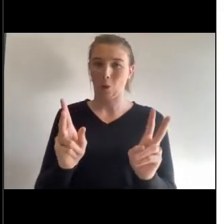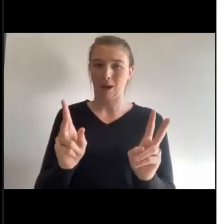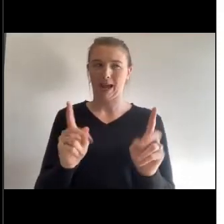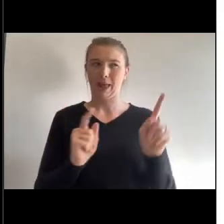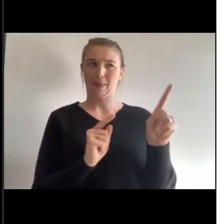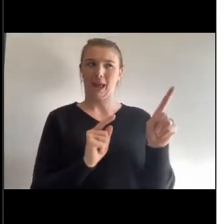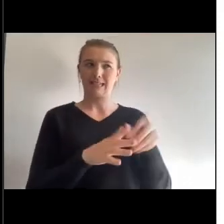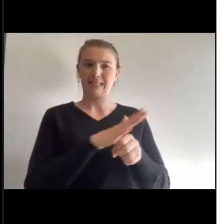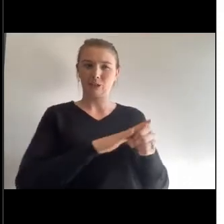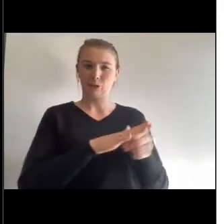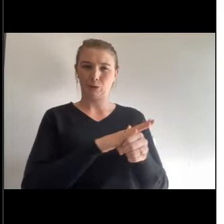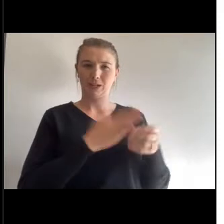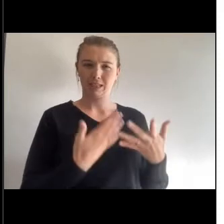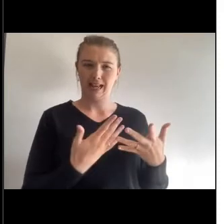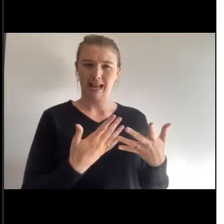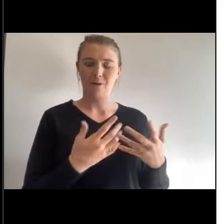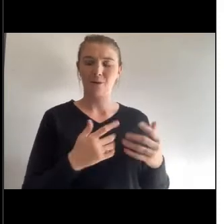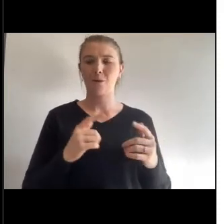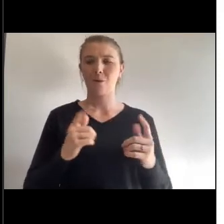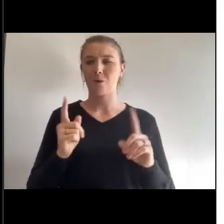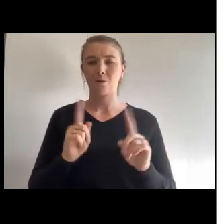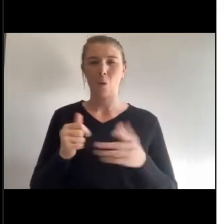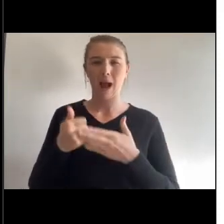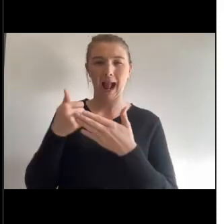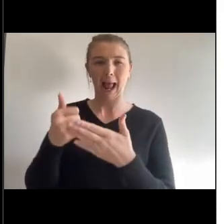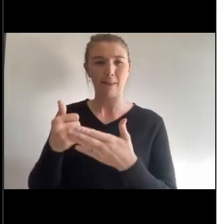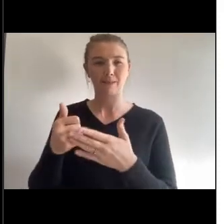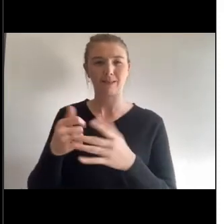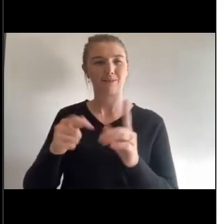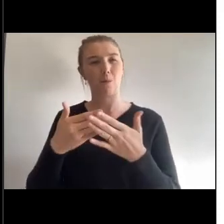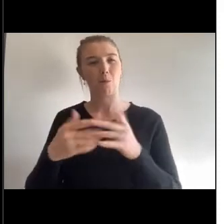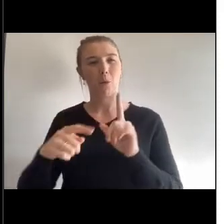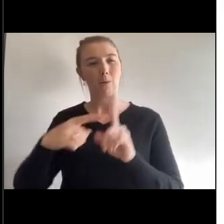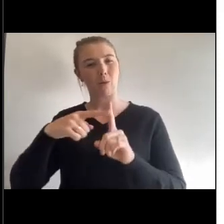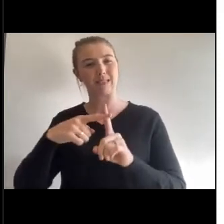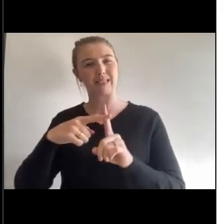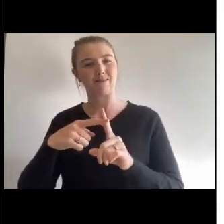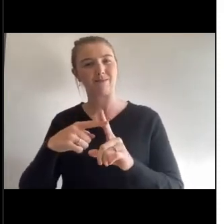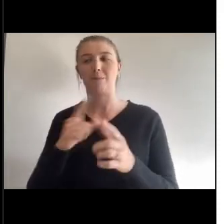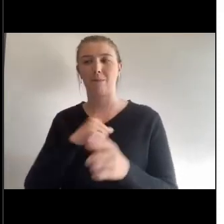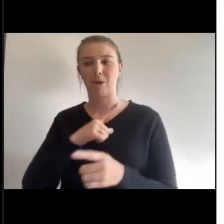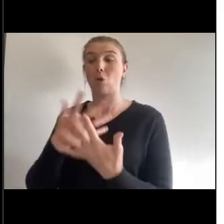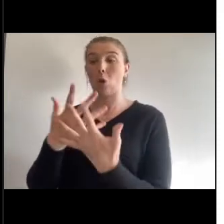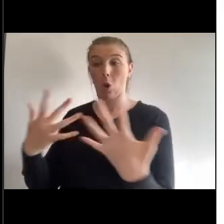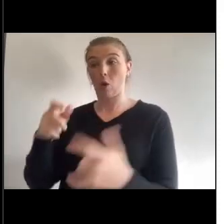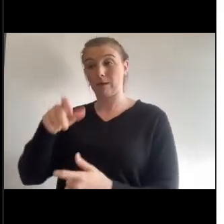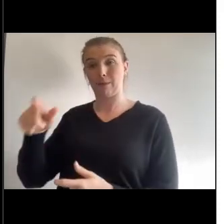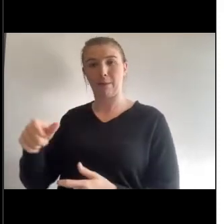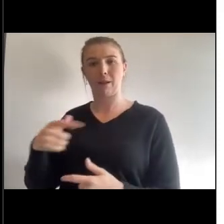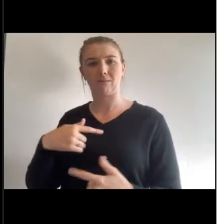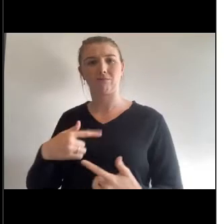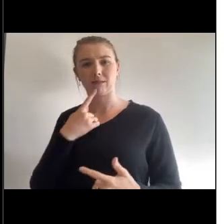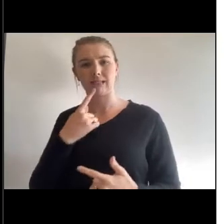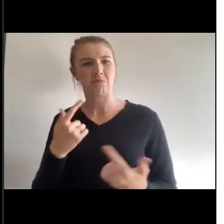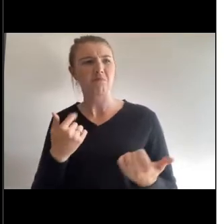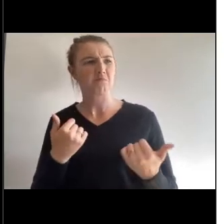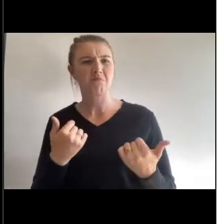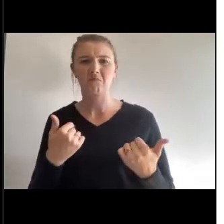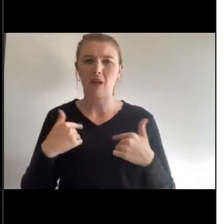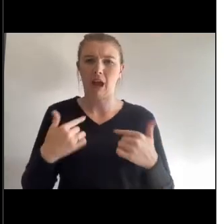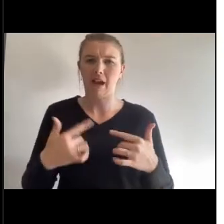situation, what is it that really helps people feel they belong? Because there are a lot of people who we spoke to who did feel that they absolutely belonged